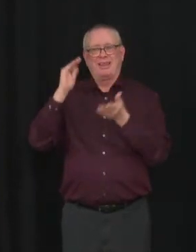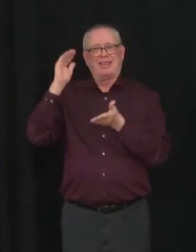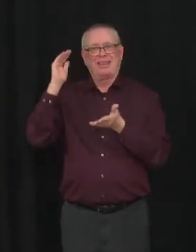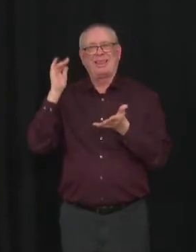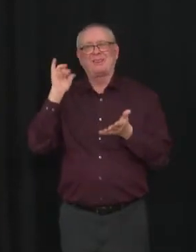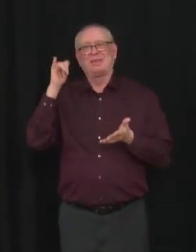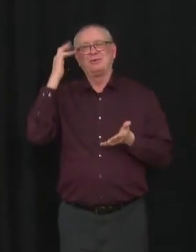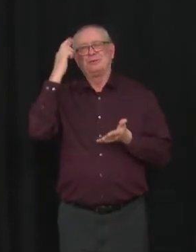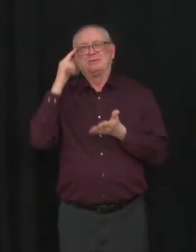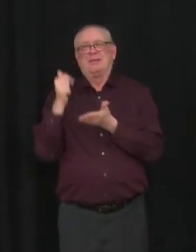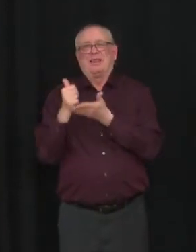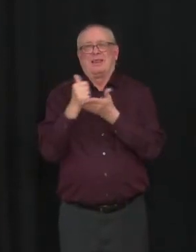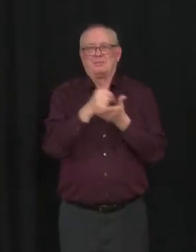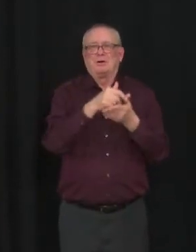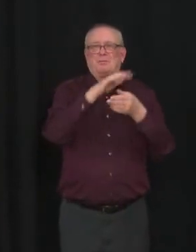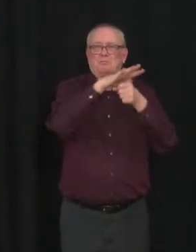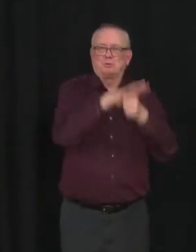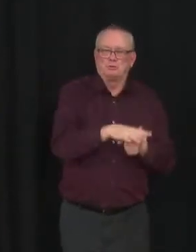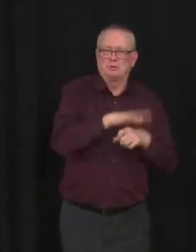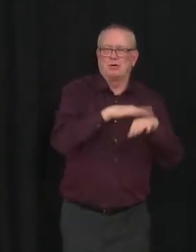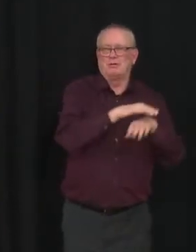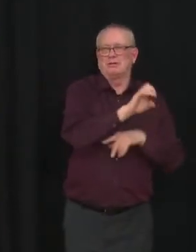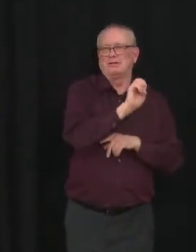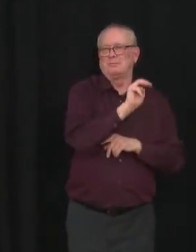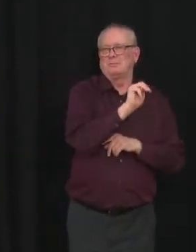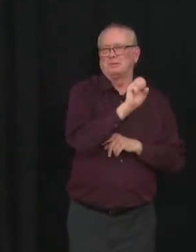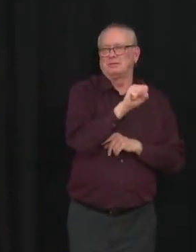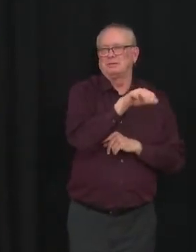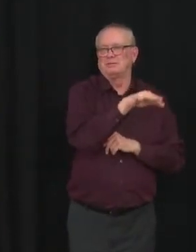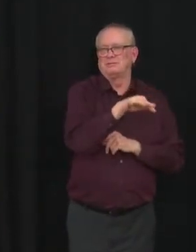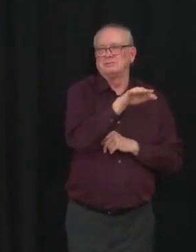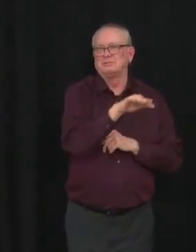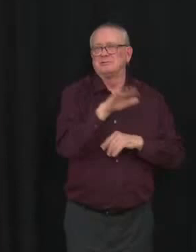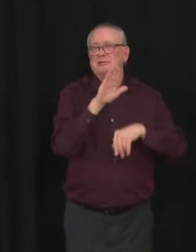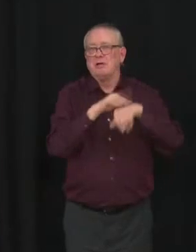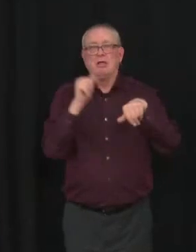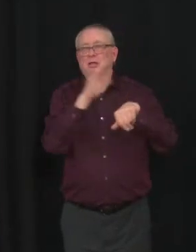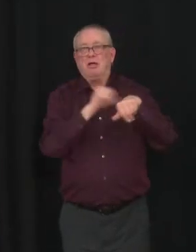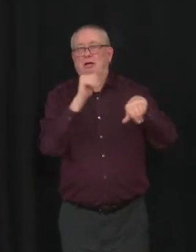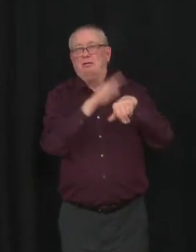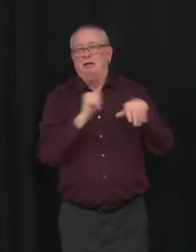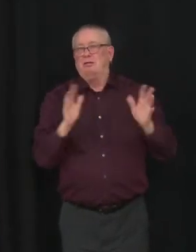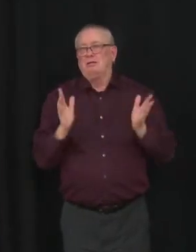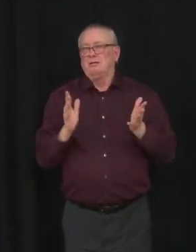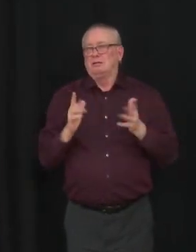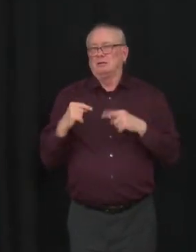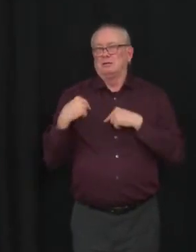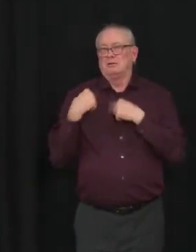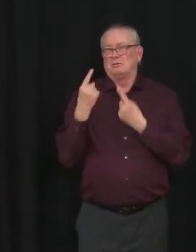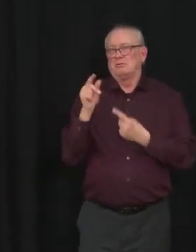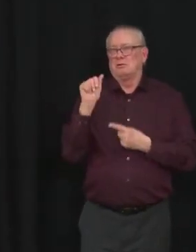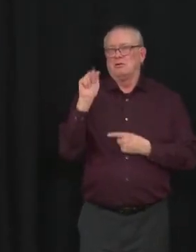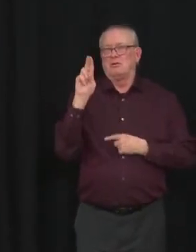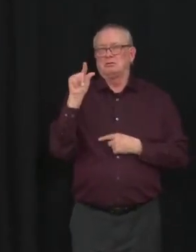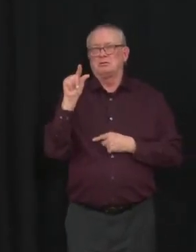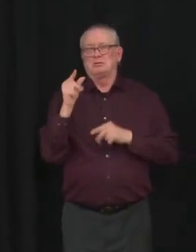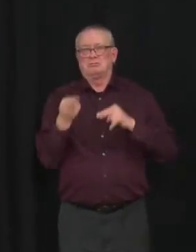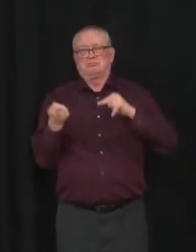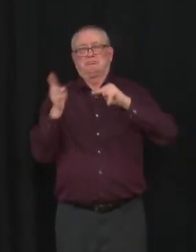that we've seen following the 30% increase in EMS calls that we've been experiencing since August. Do you have a follow-up,